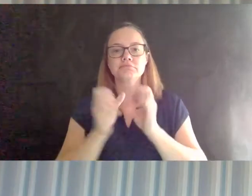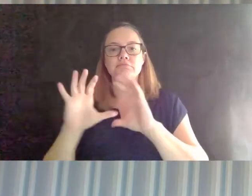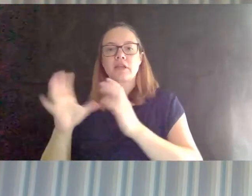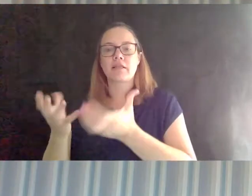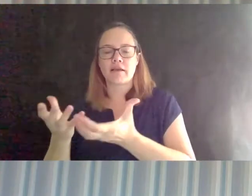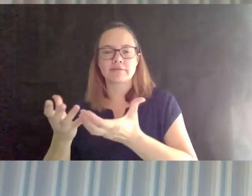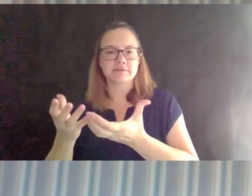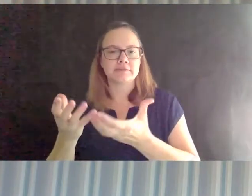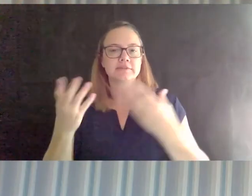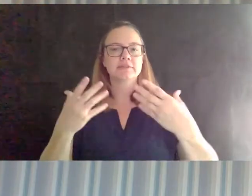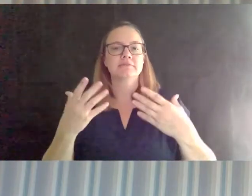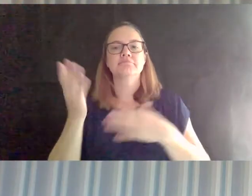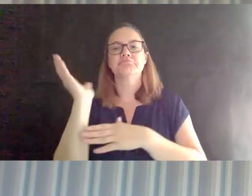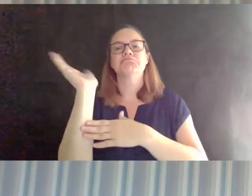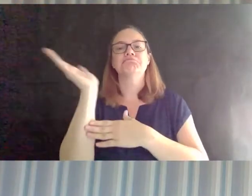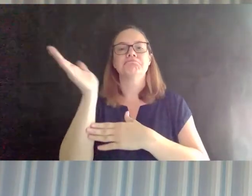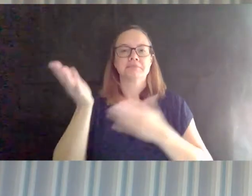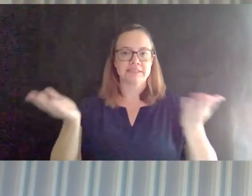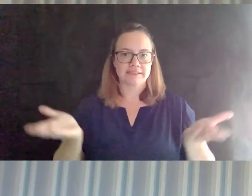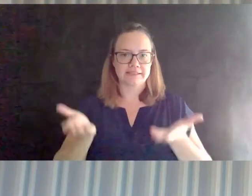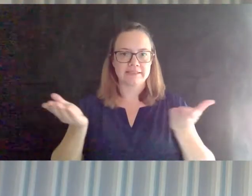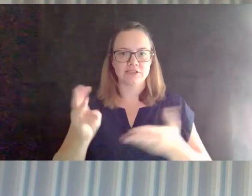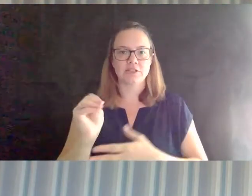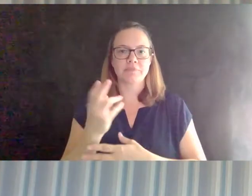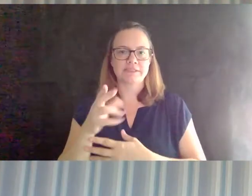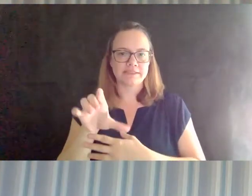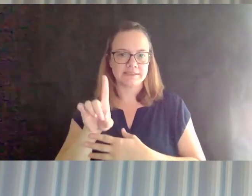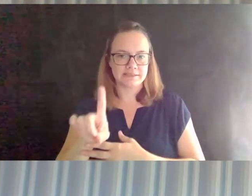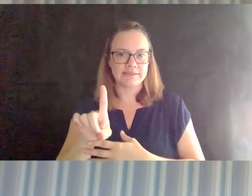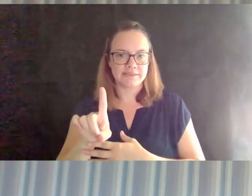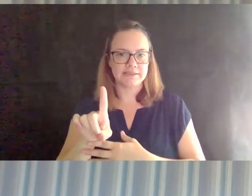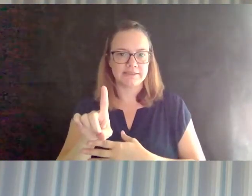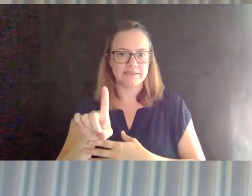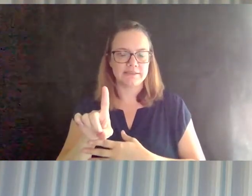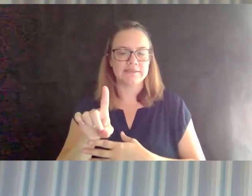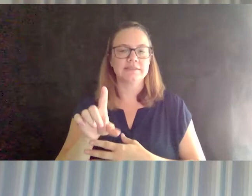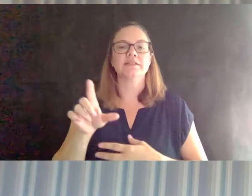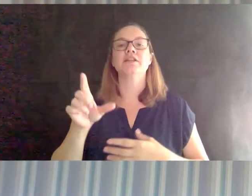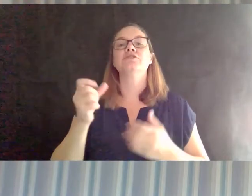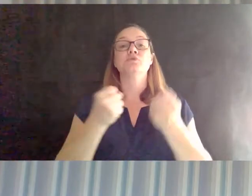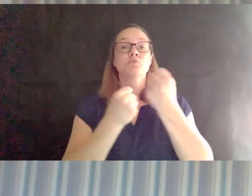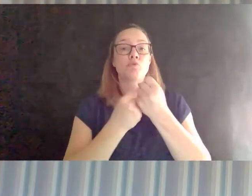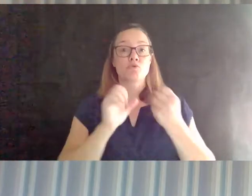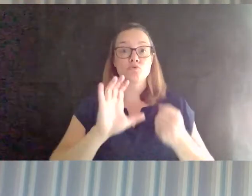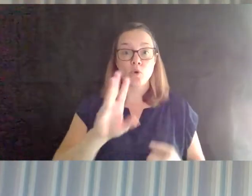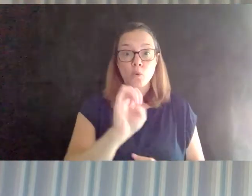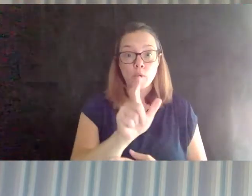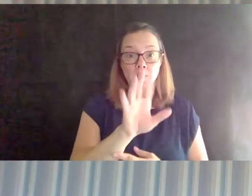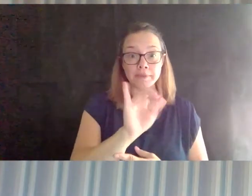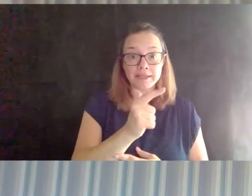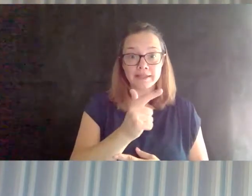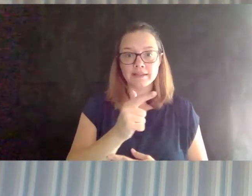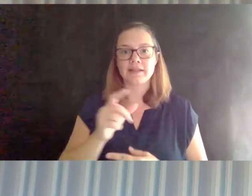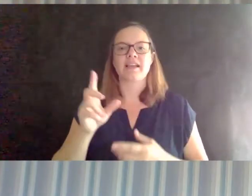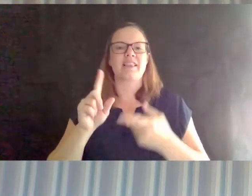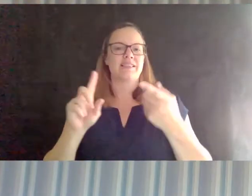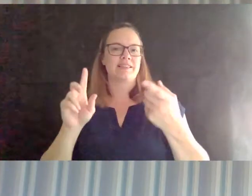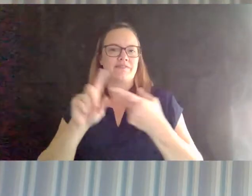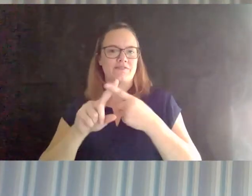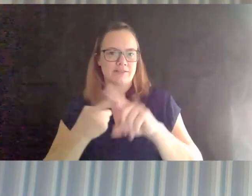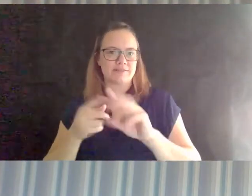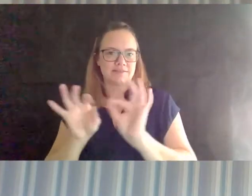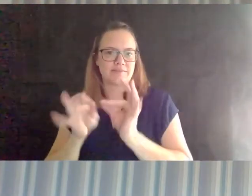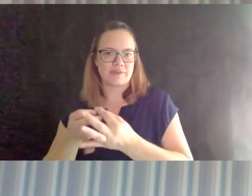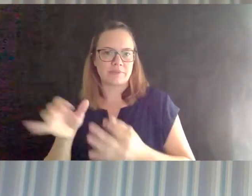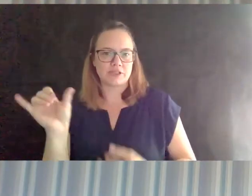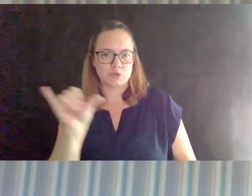organization on topics to help support your well-being and the well-being of the people around you. My name is Amanda DiGruccio and I work in